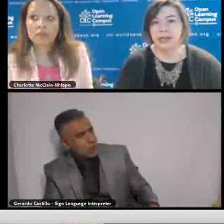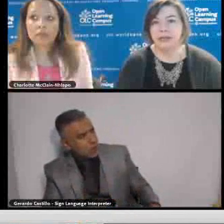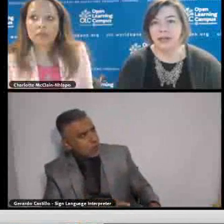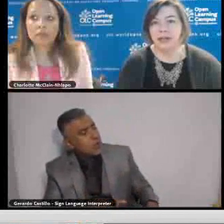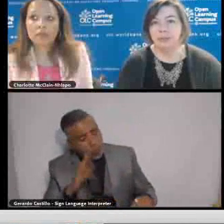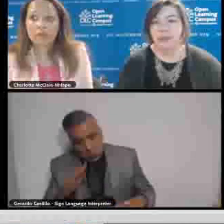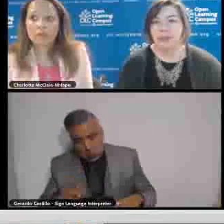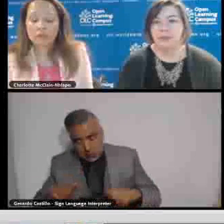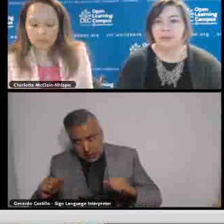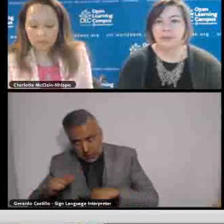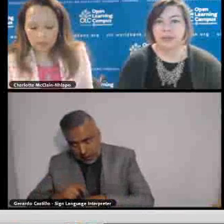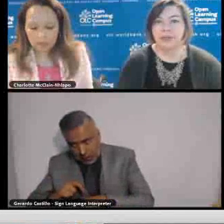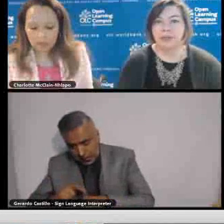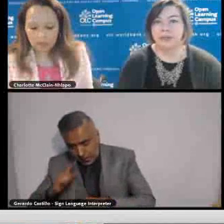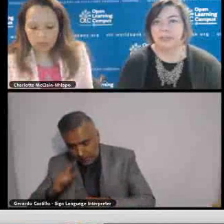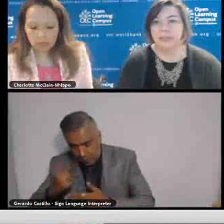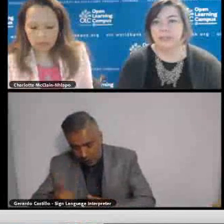help from